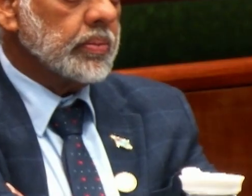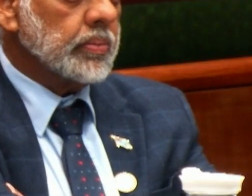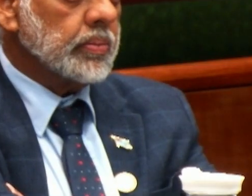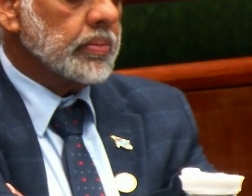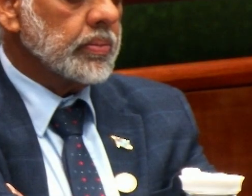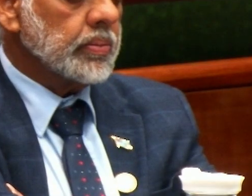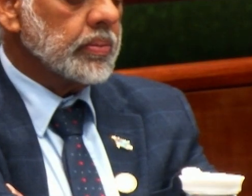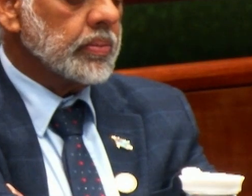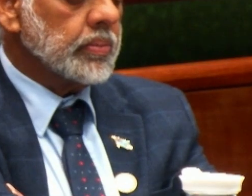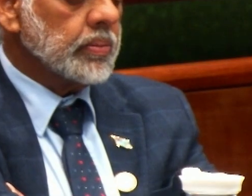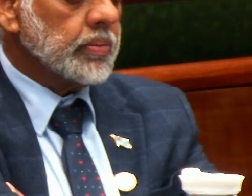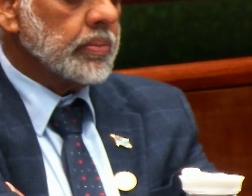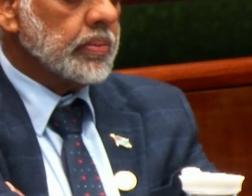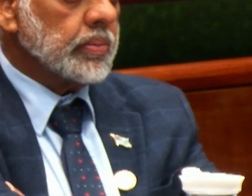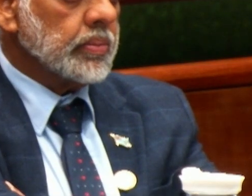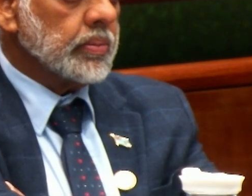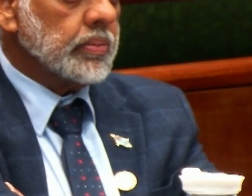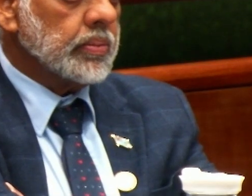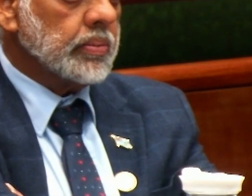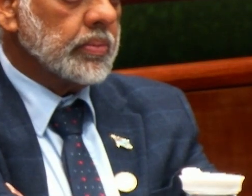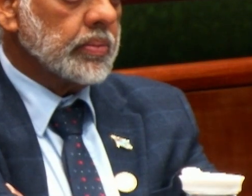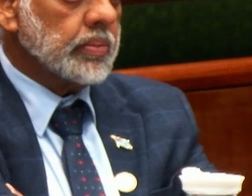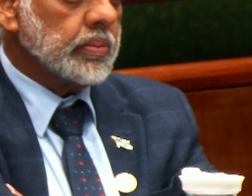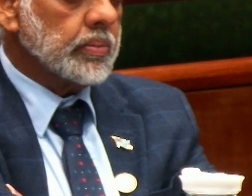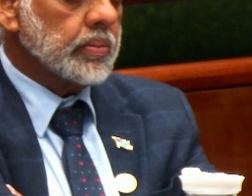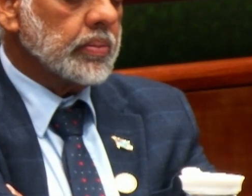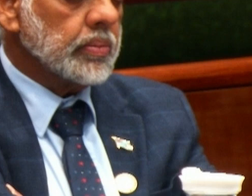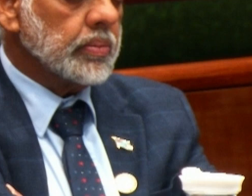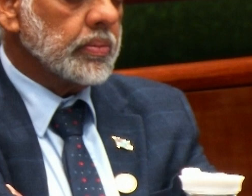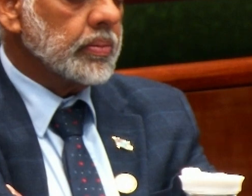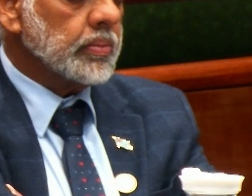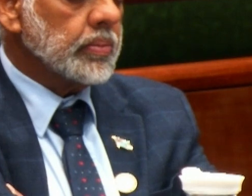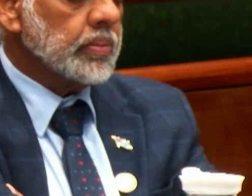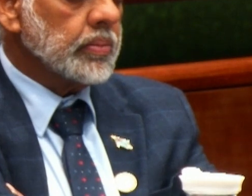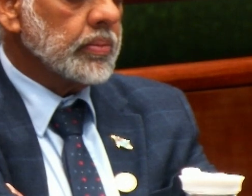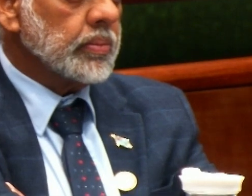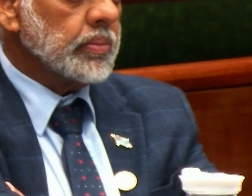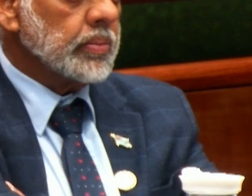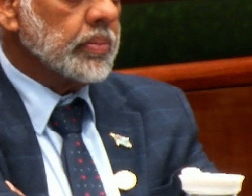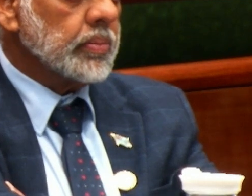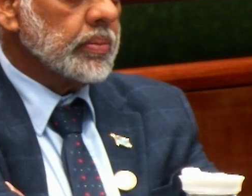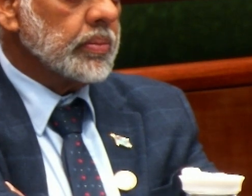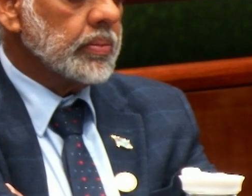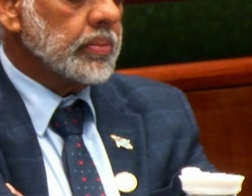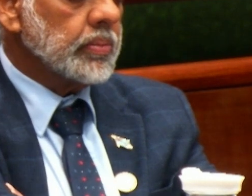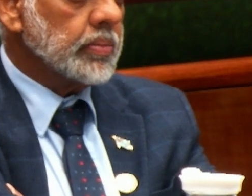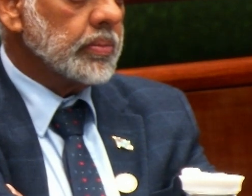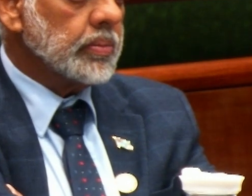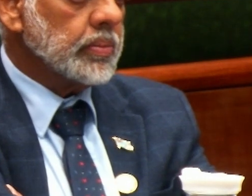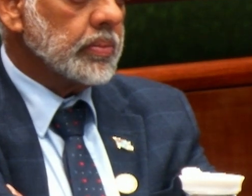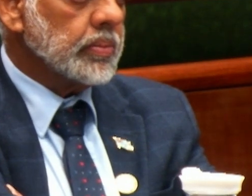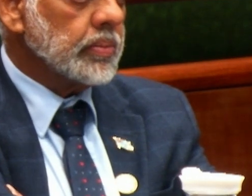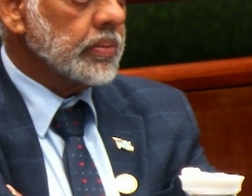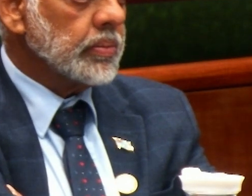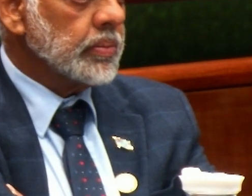strengthen rights-based advocacy, and that is being undertaken. Mr. Speaker, these updates reflect the ongoing efforts of the Ministry